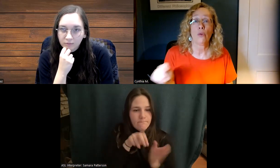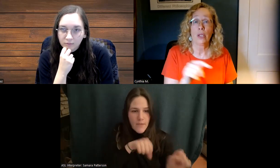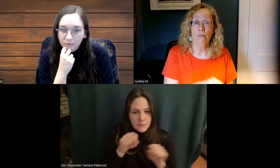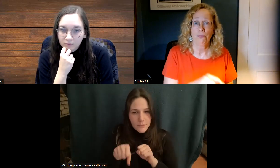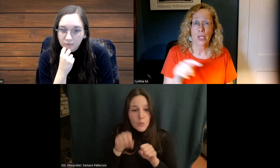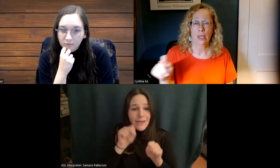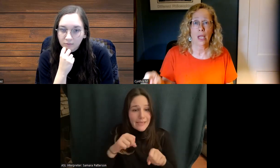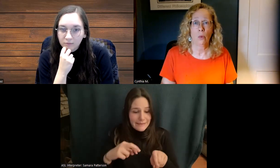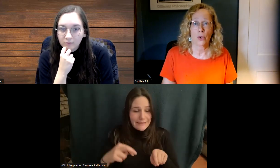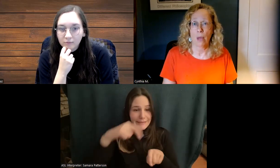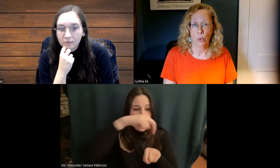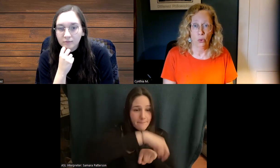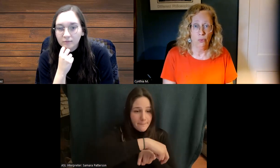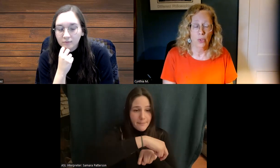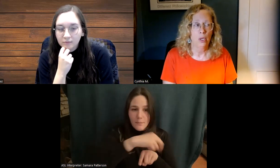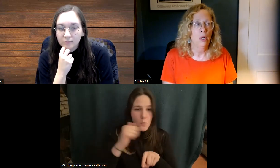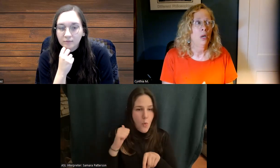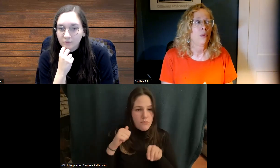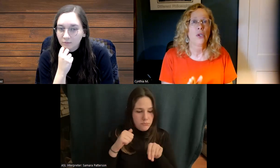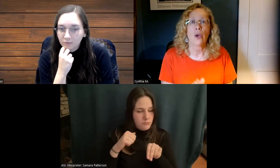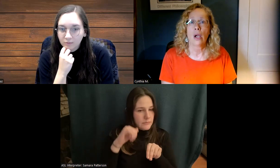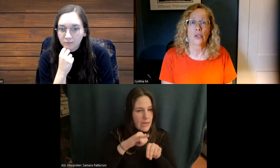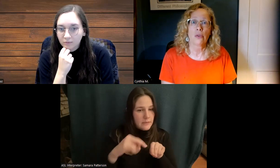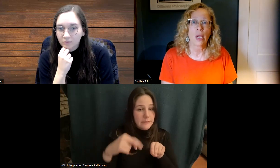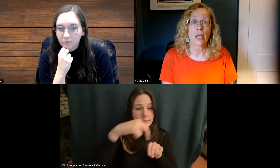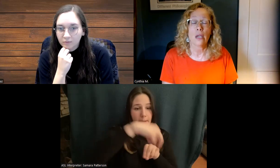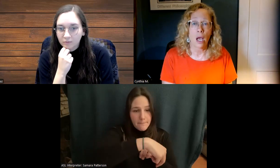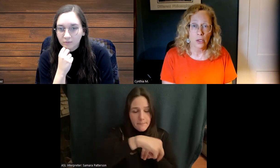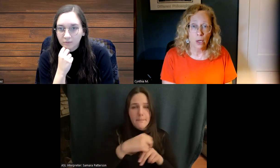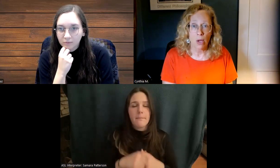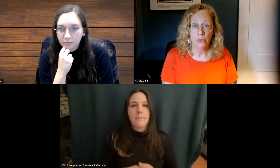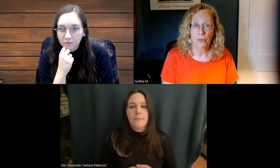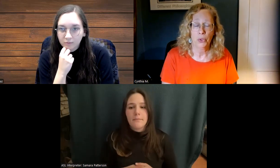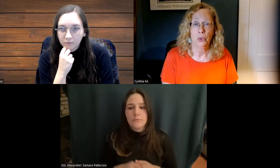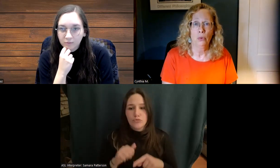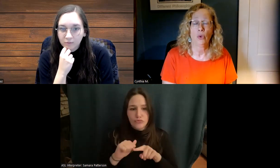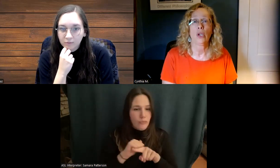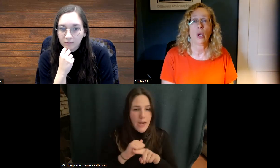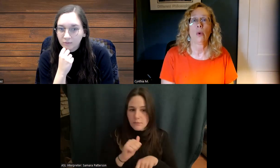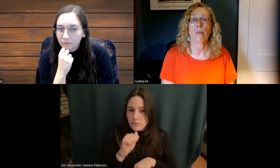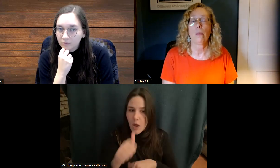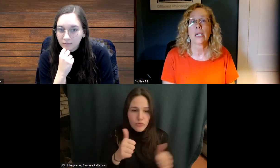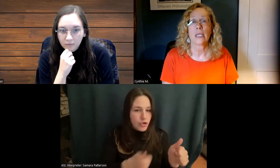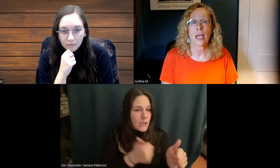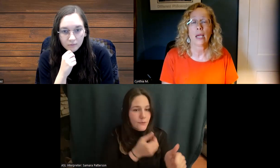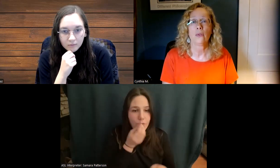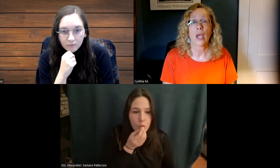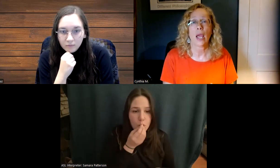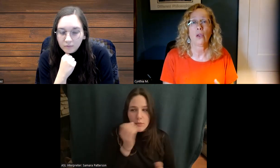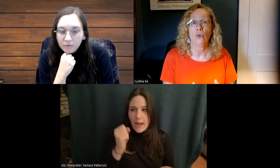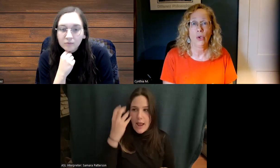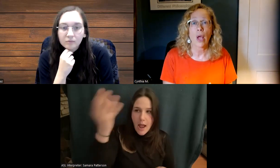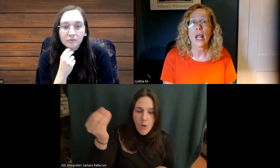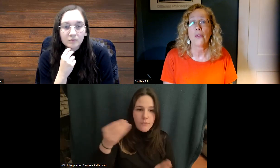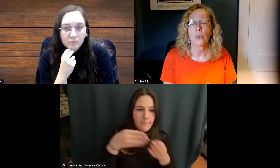step over them and they will not move. The dog is trained not to go after food. You can go in public settings